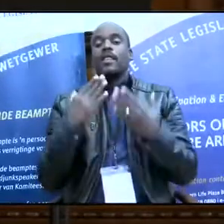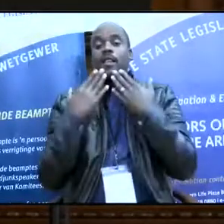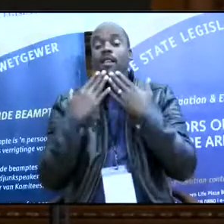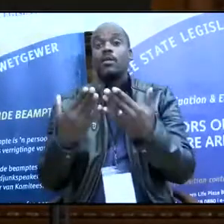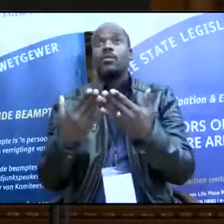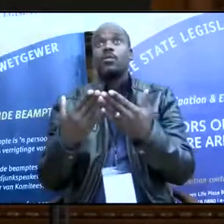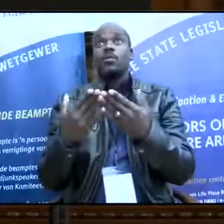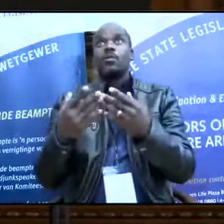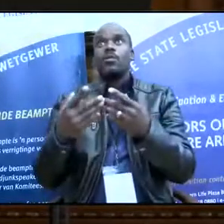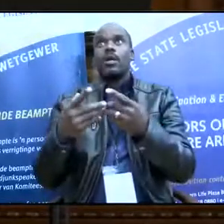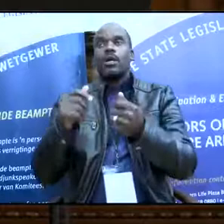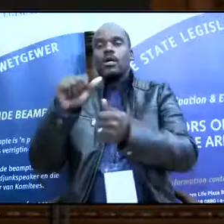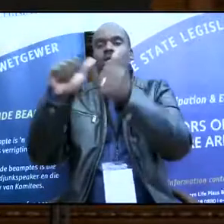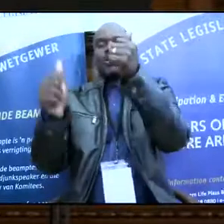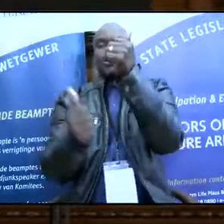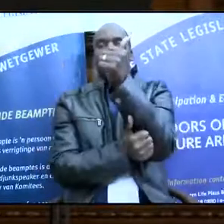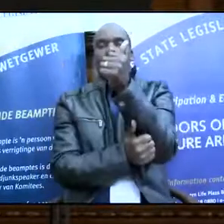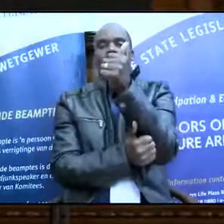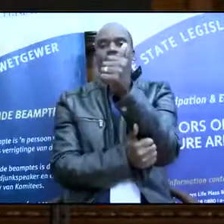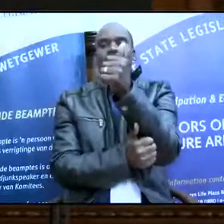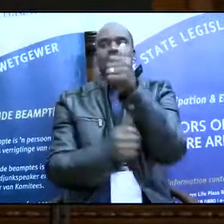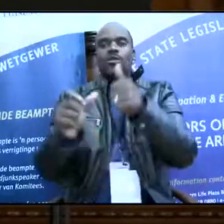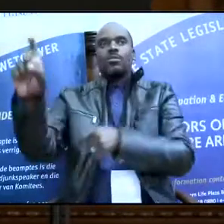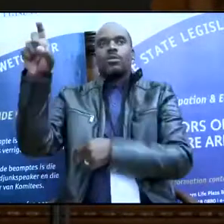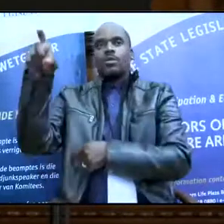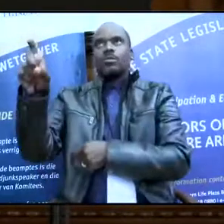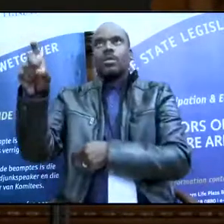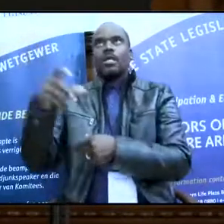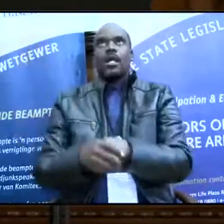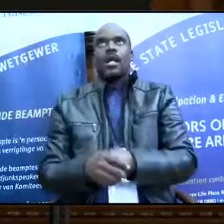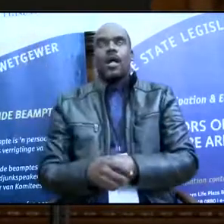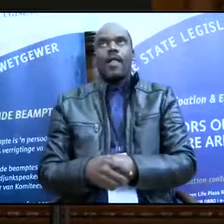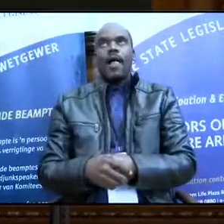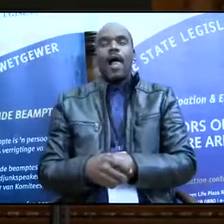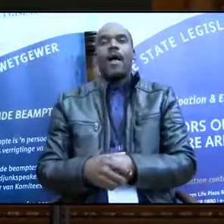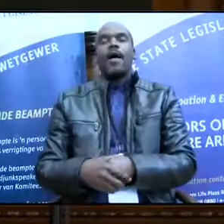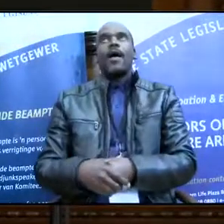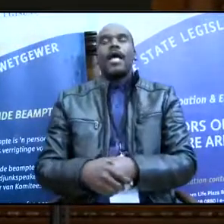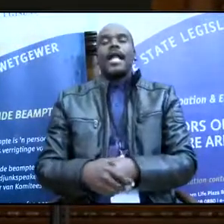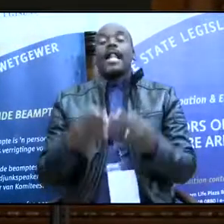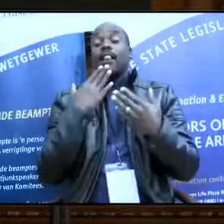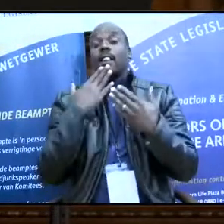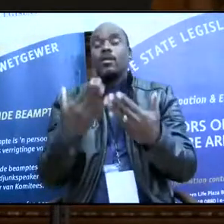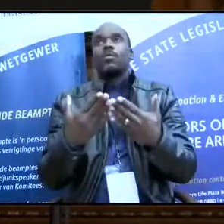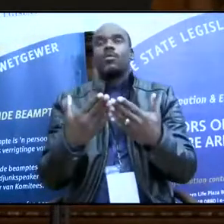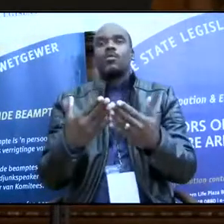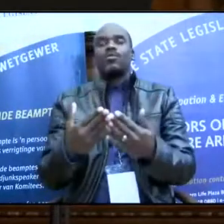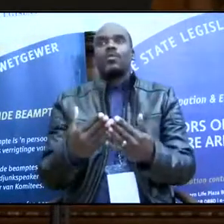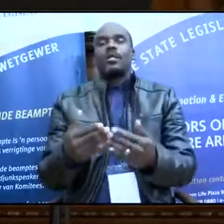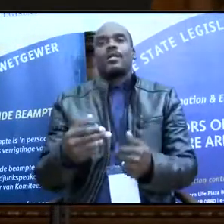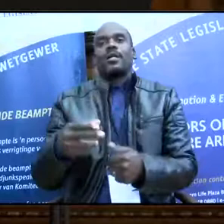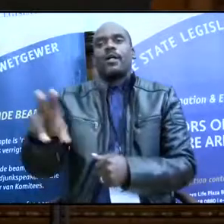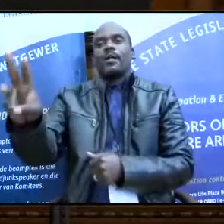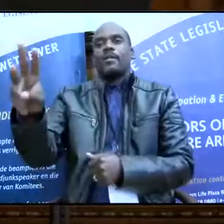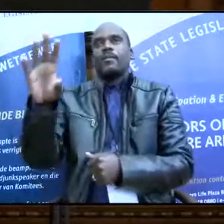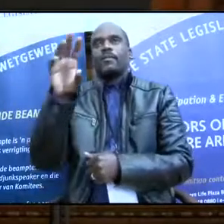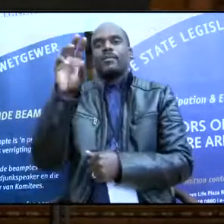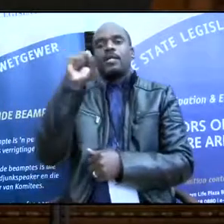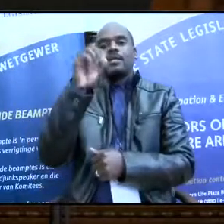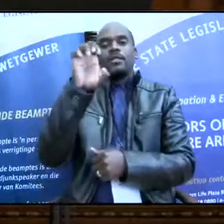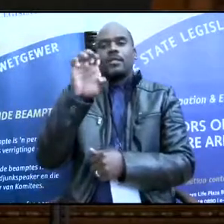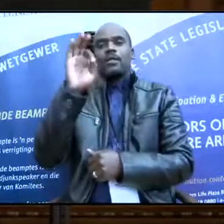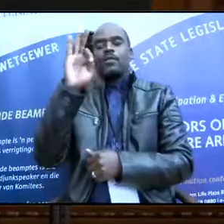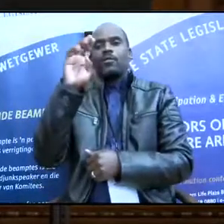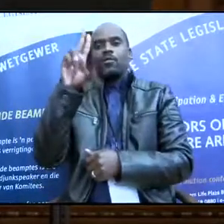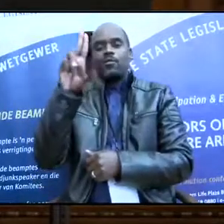honorable premier in absence messi in tombella honorable deputy speaker malusi mapina honourable